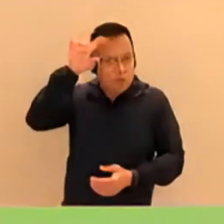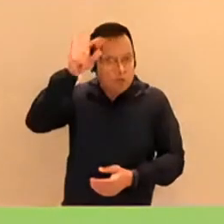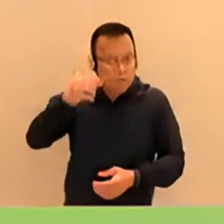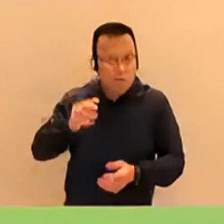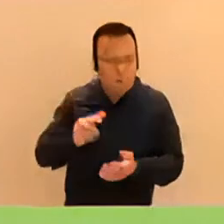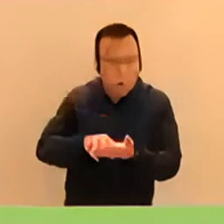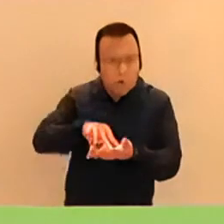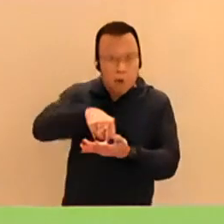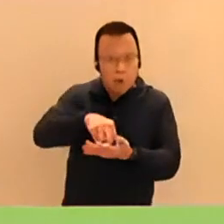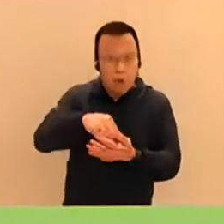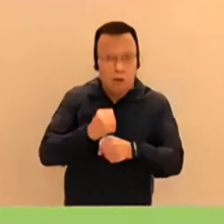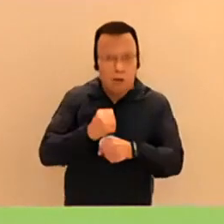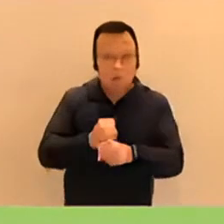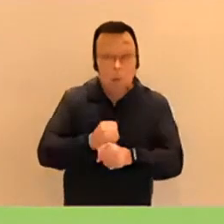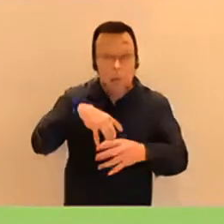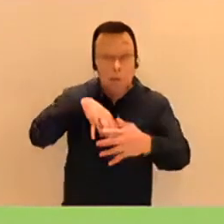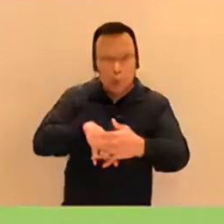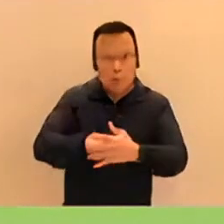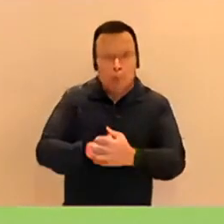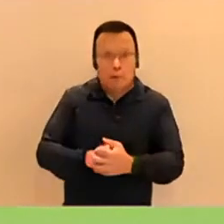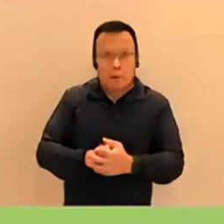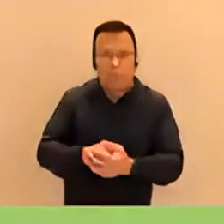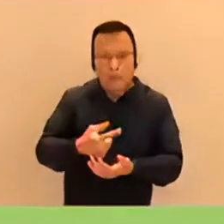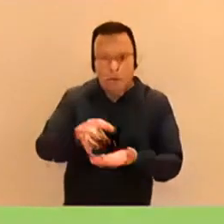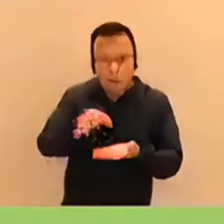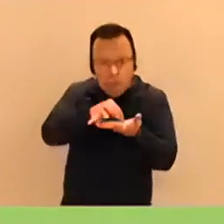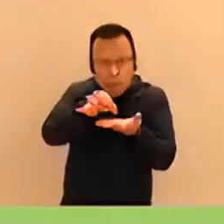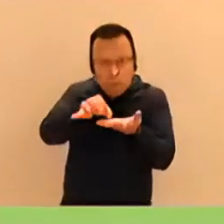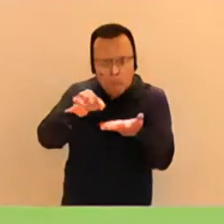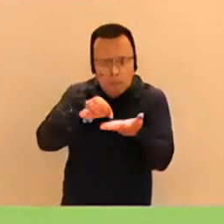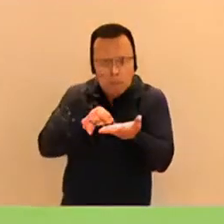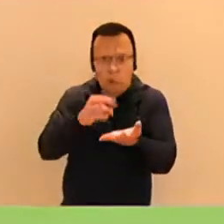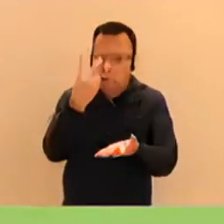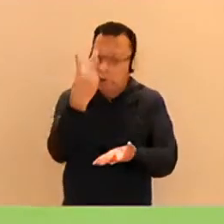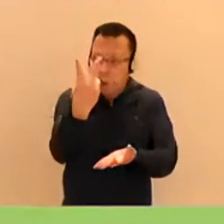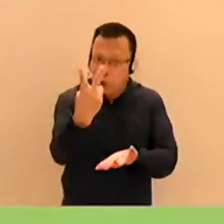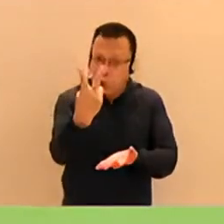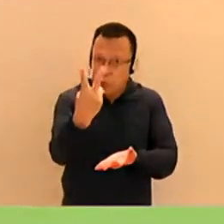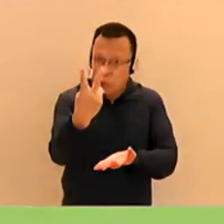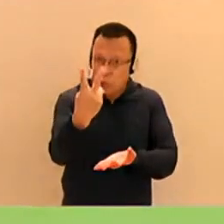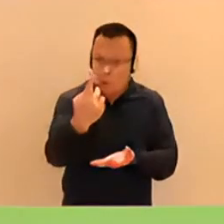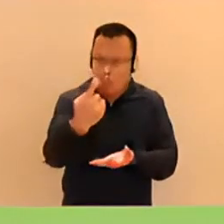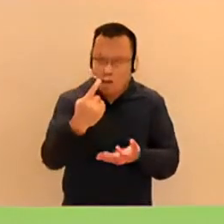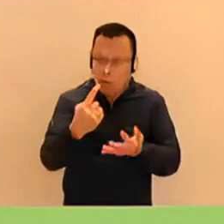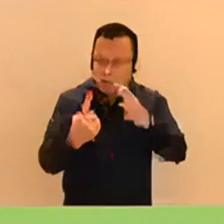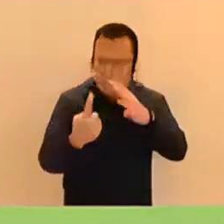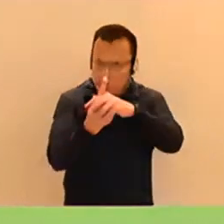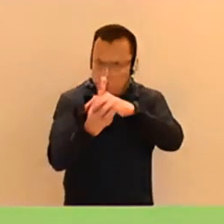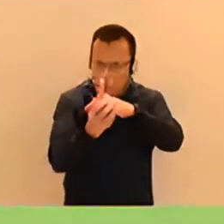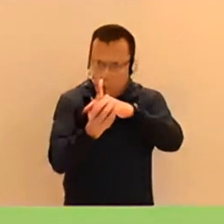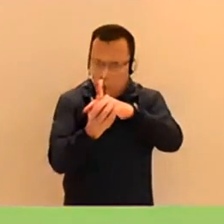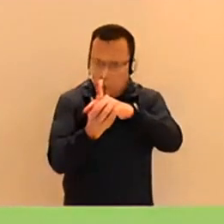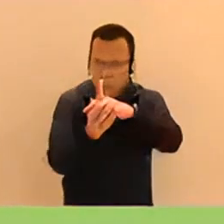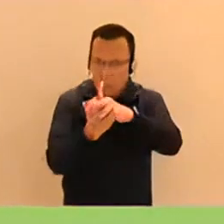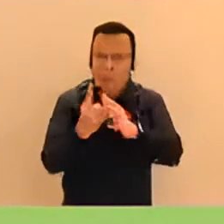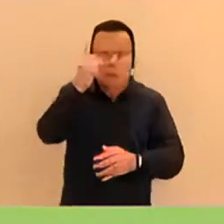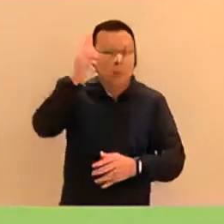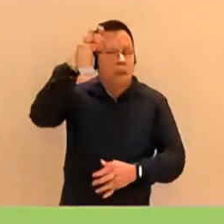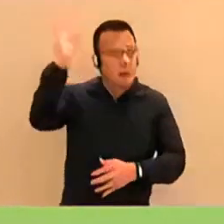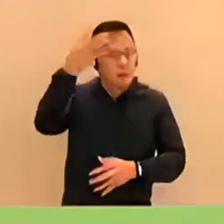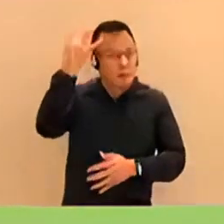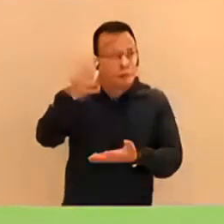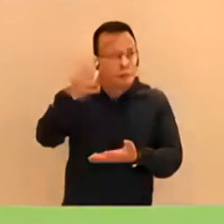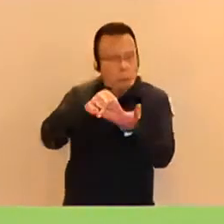Now, situated between two very distinct natural features and landforms, our aspiration is